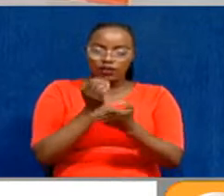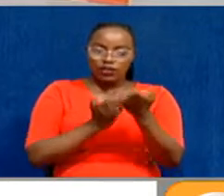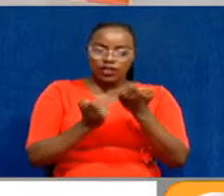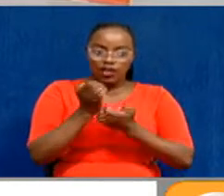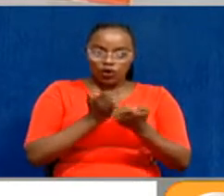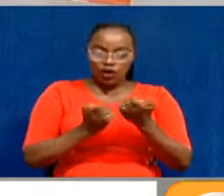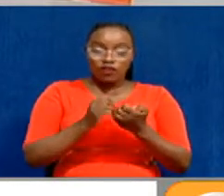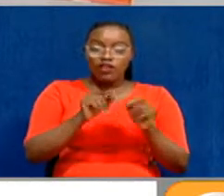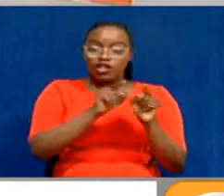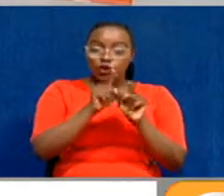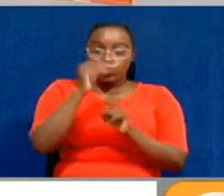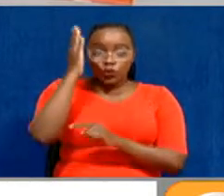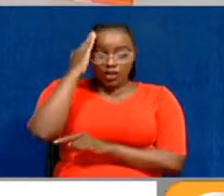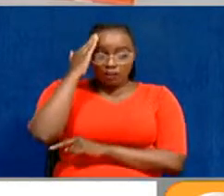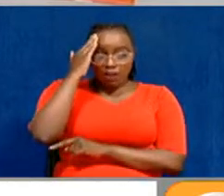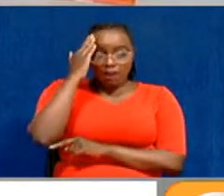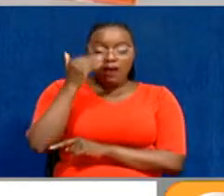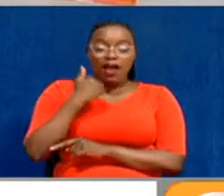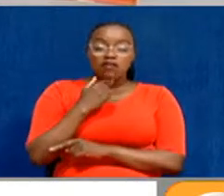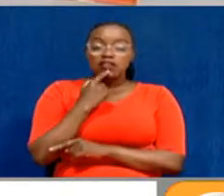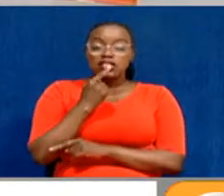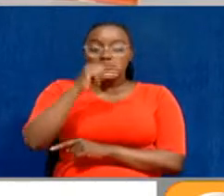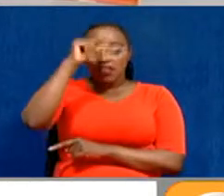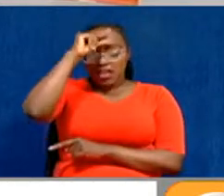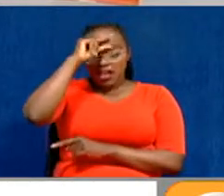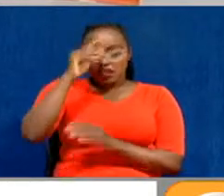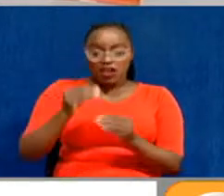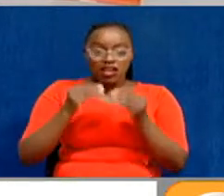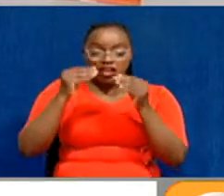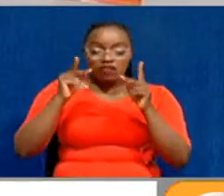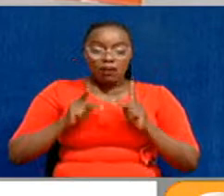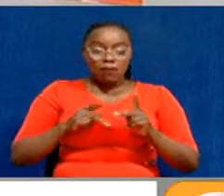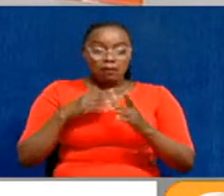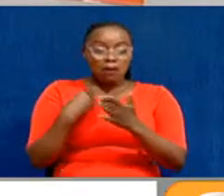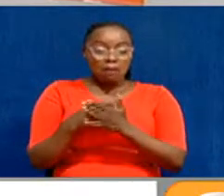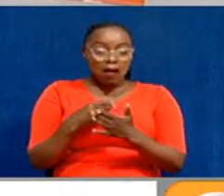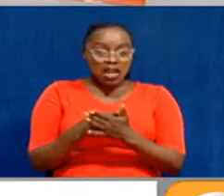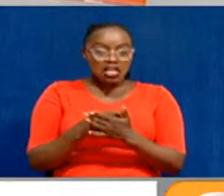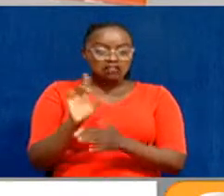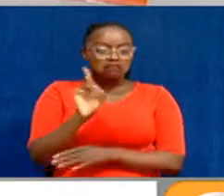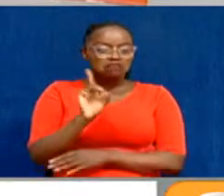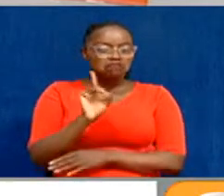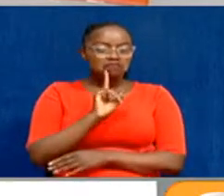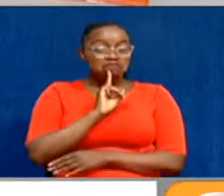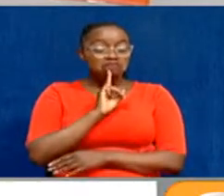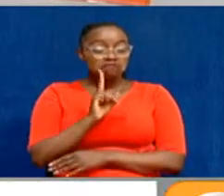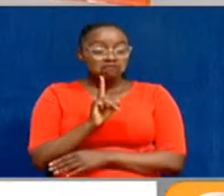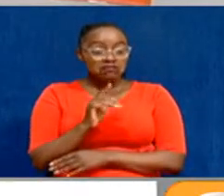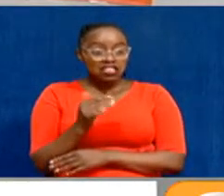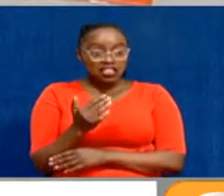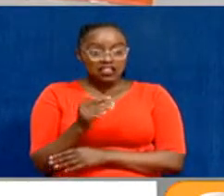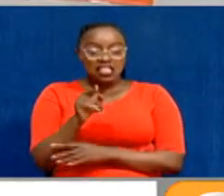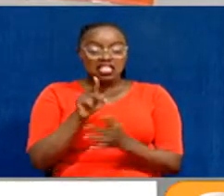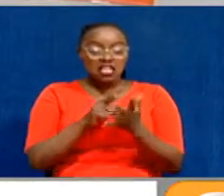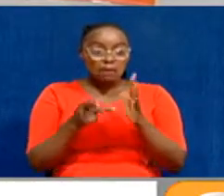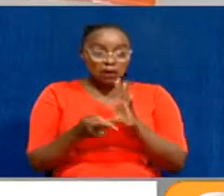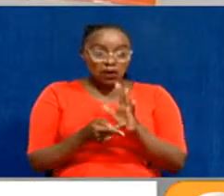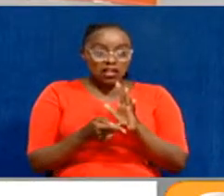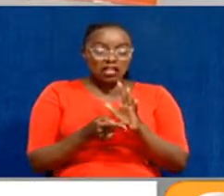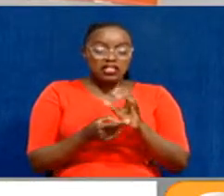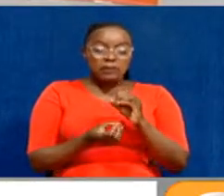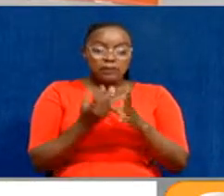economy. Yeah. And remember, he didn't say government will give people money at all. He didn't say there'll be this project